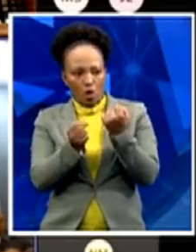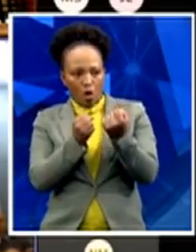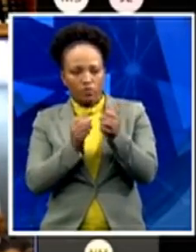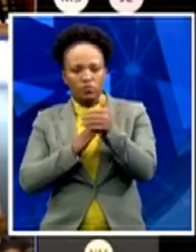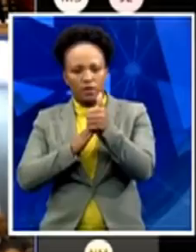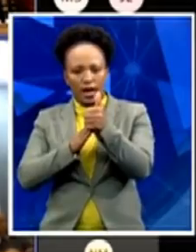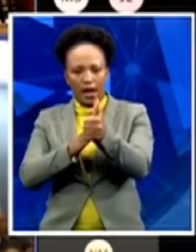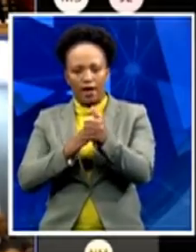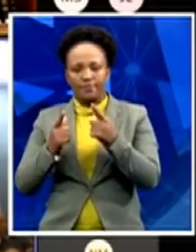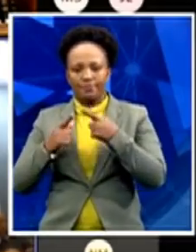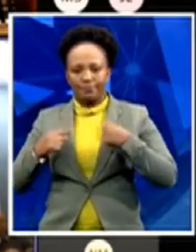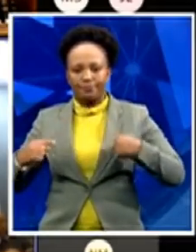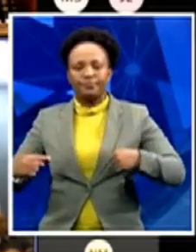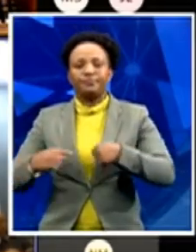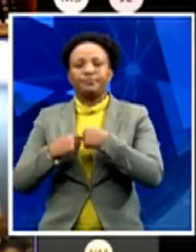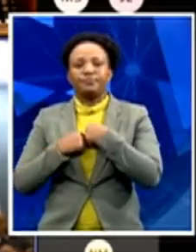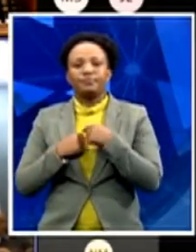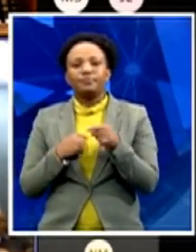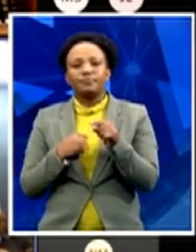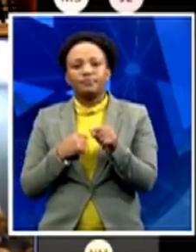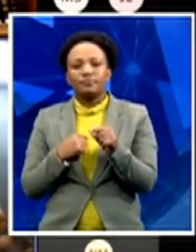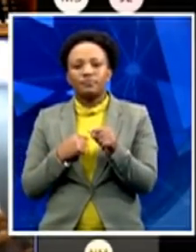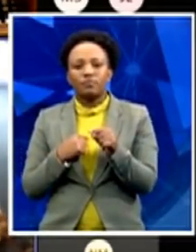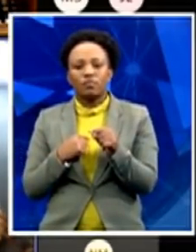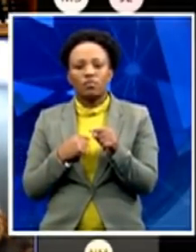the approach, but obviously